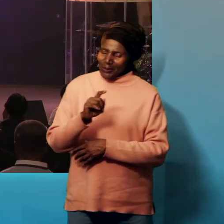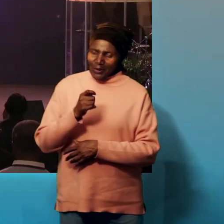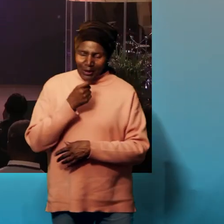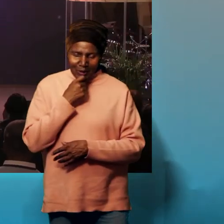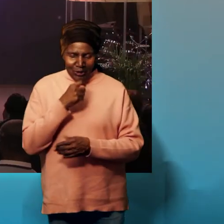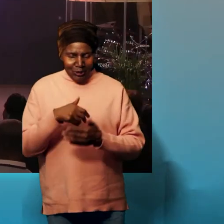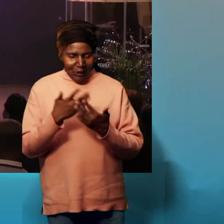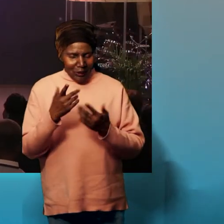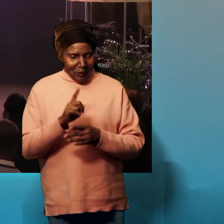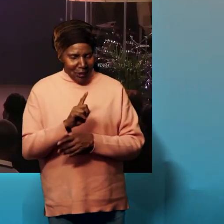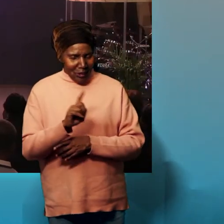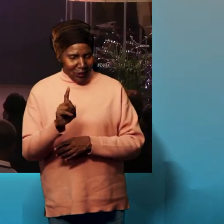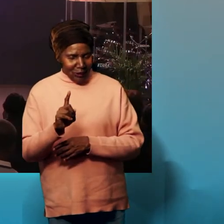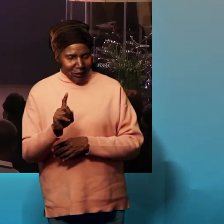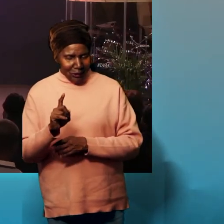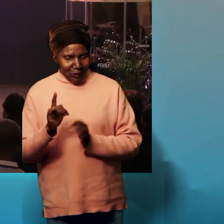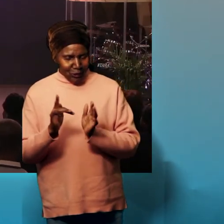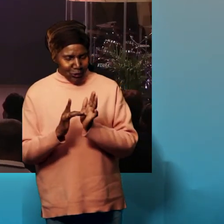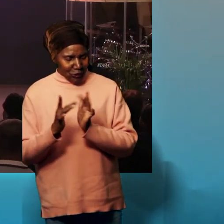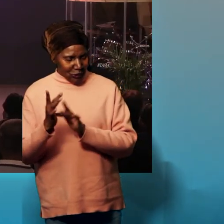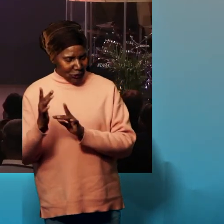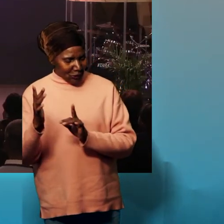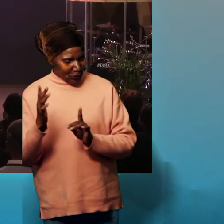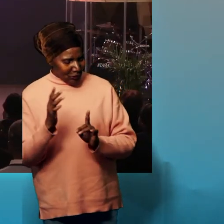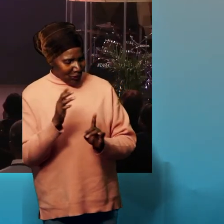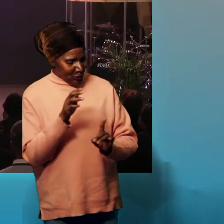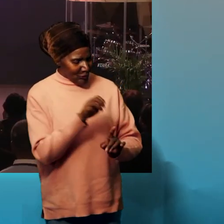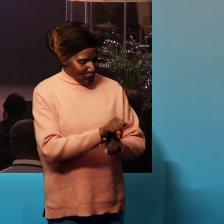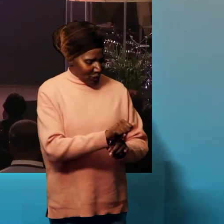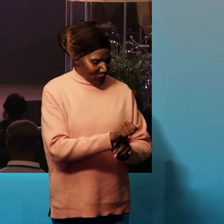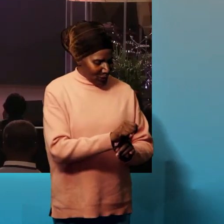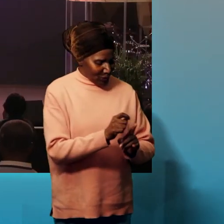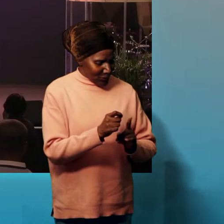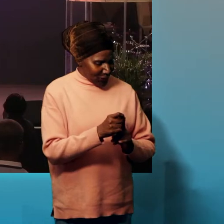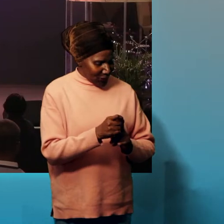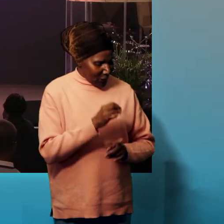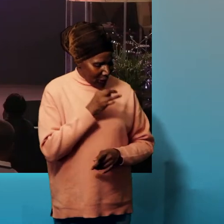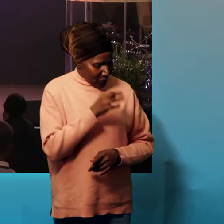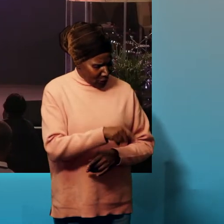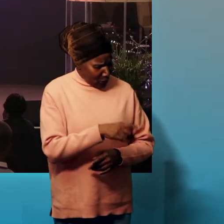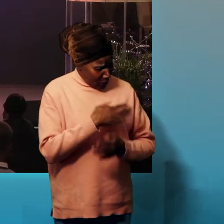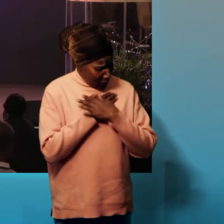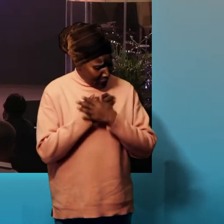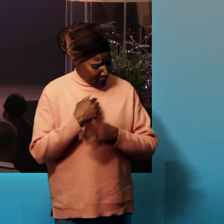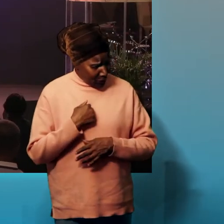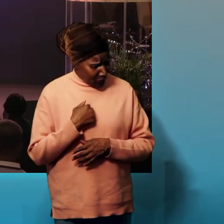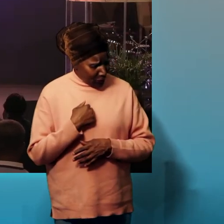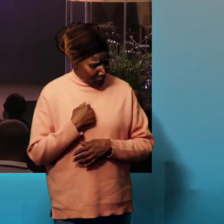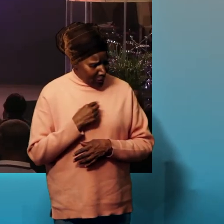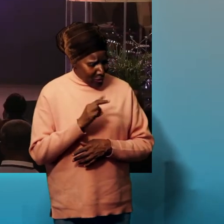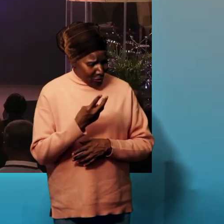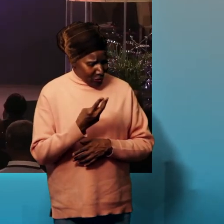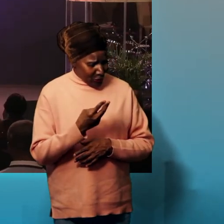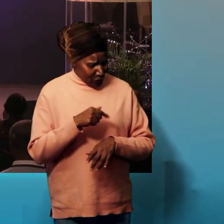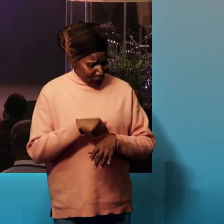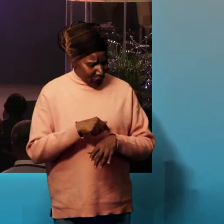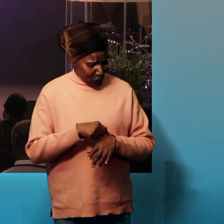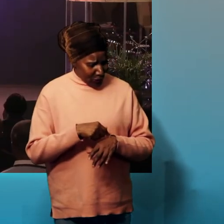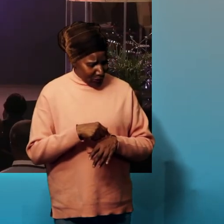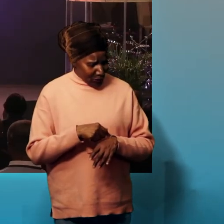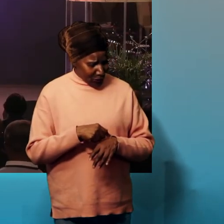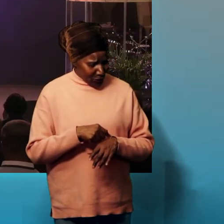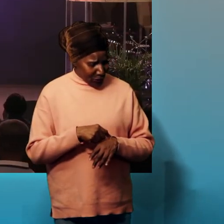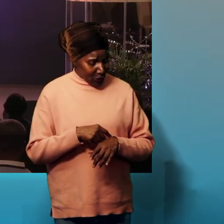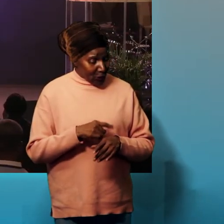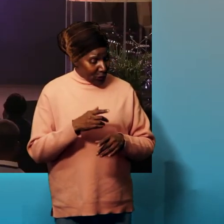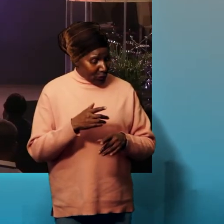Jesus makes a point to find Peter and say, Peter, do you love me? And 3 times Peter had denied